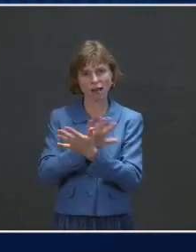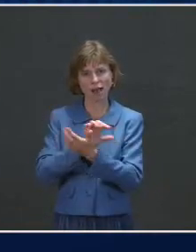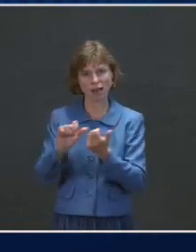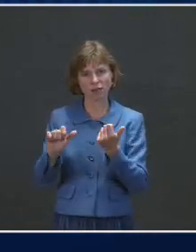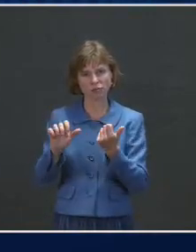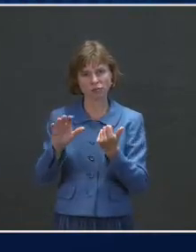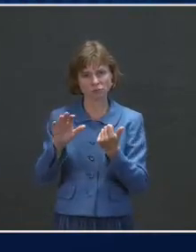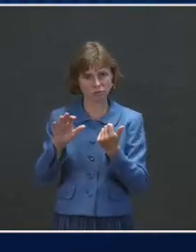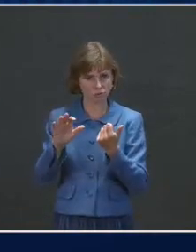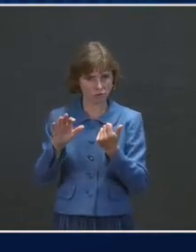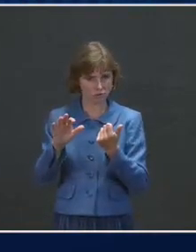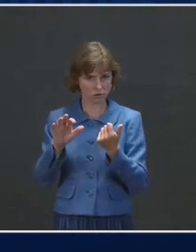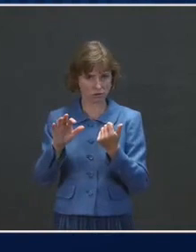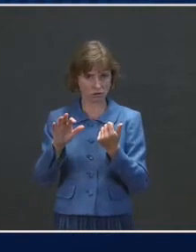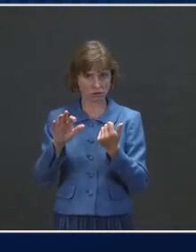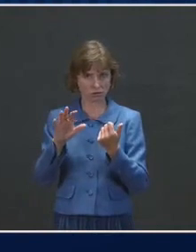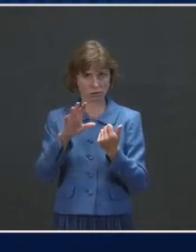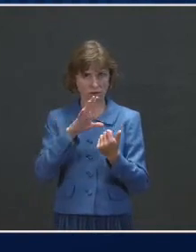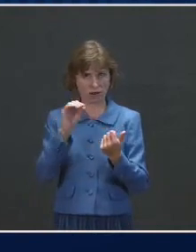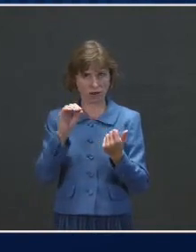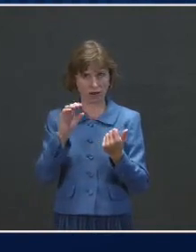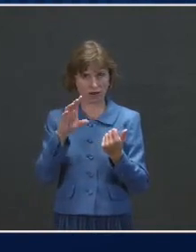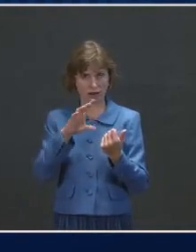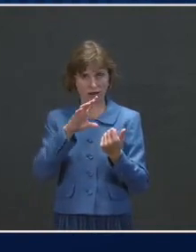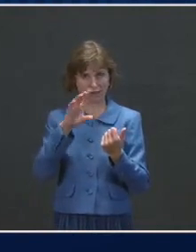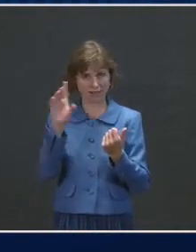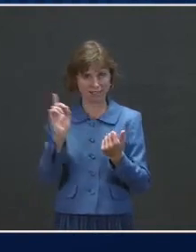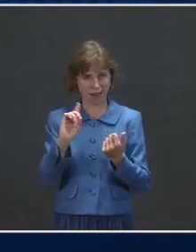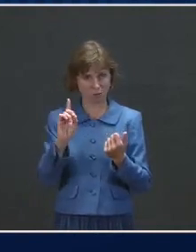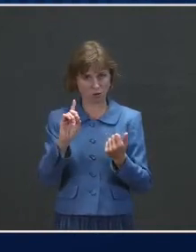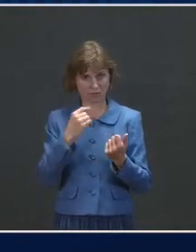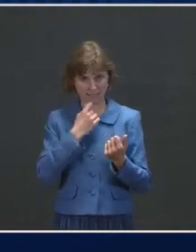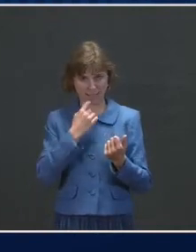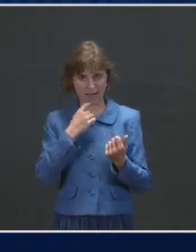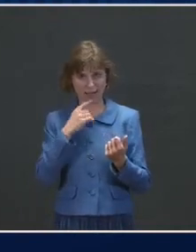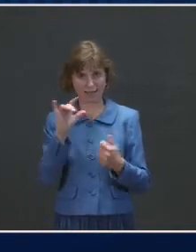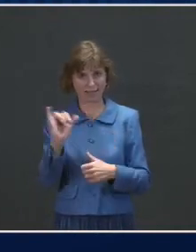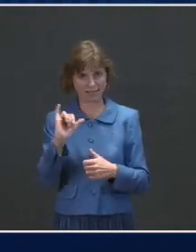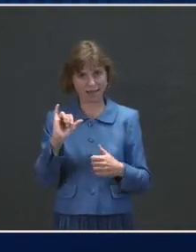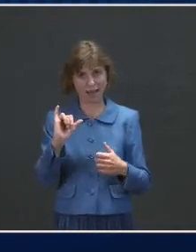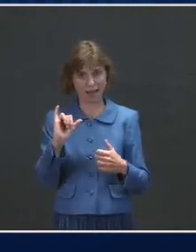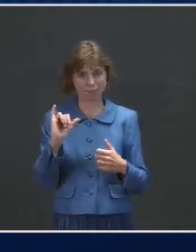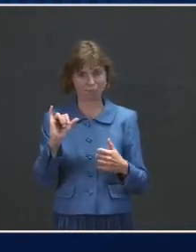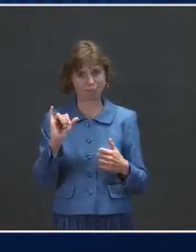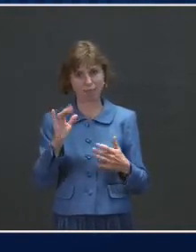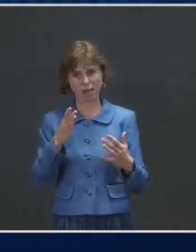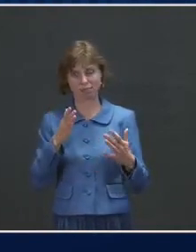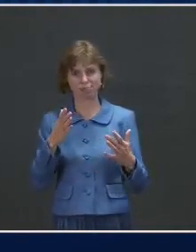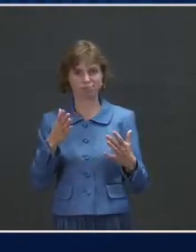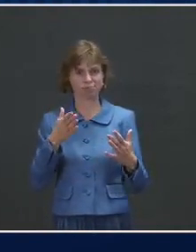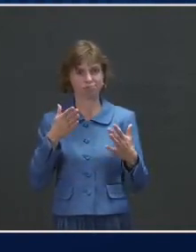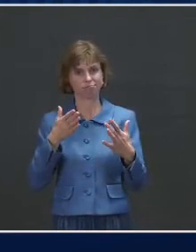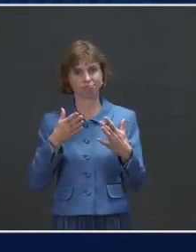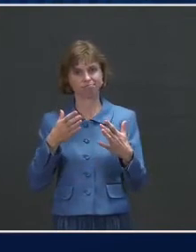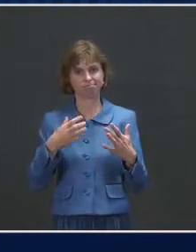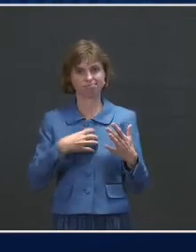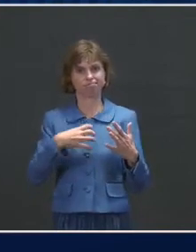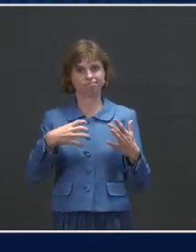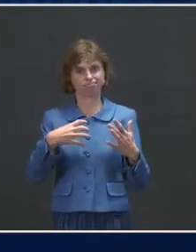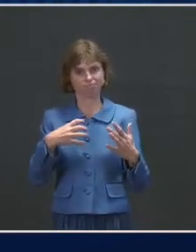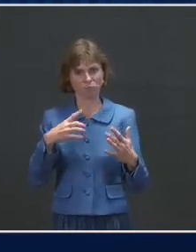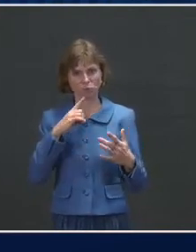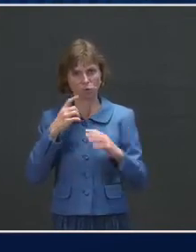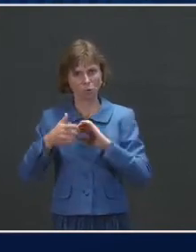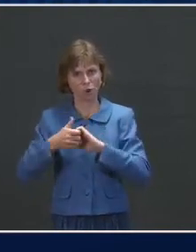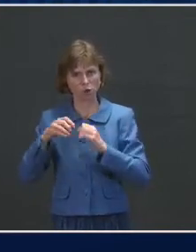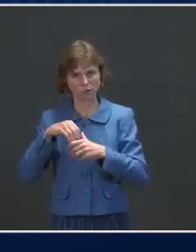some Democrats on the Hill already had expressed the same opposition to expand economic partnership with